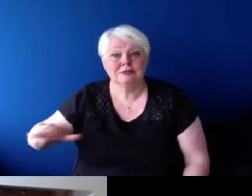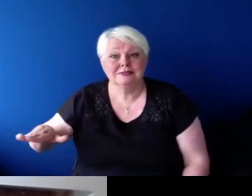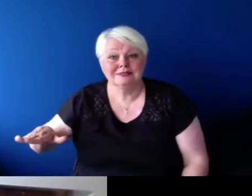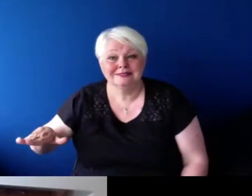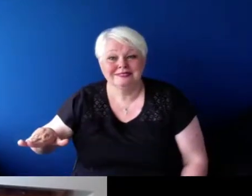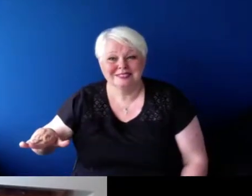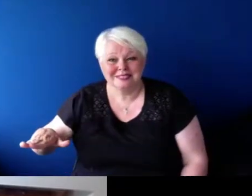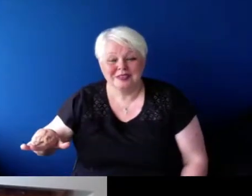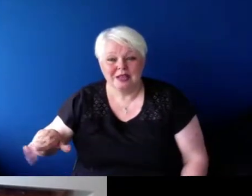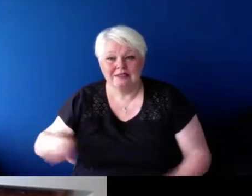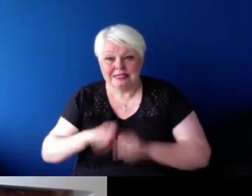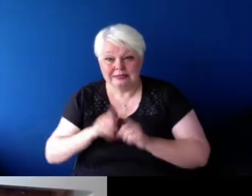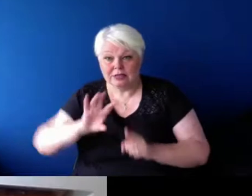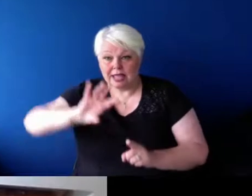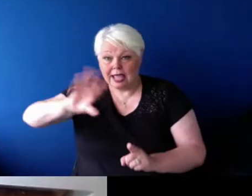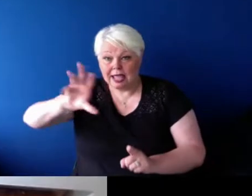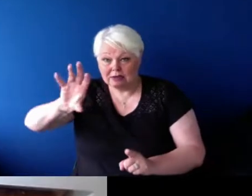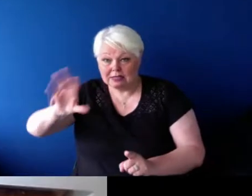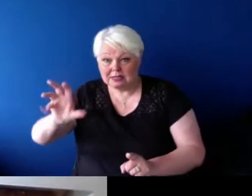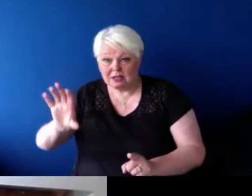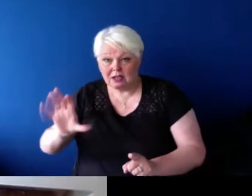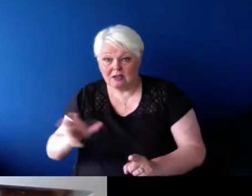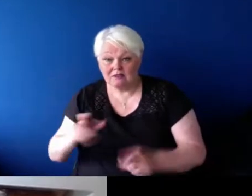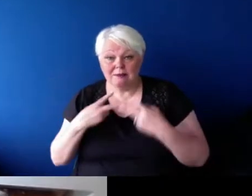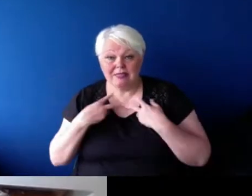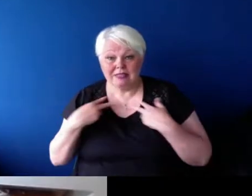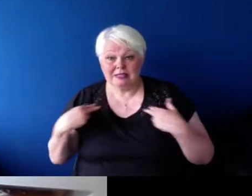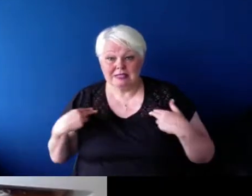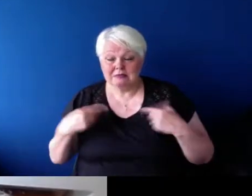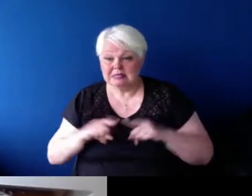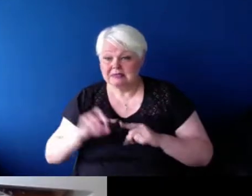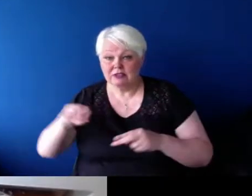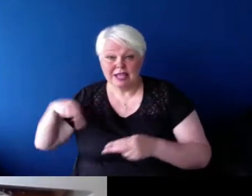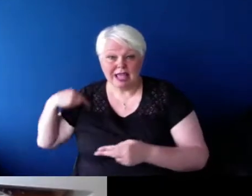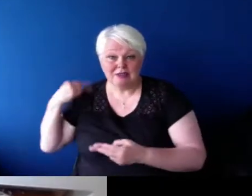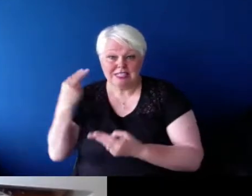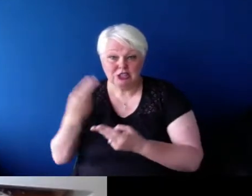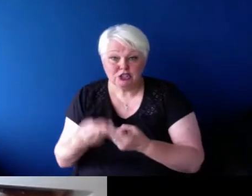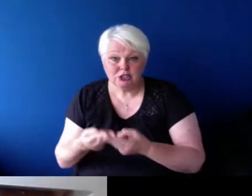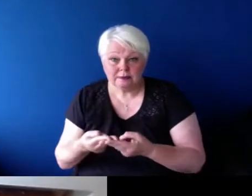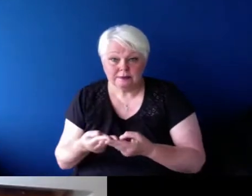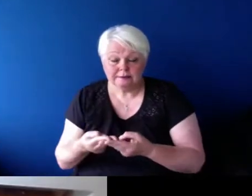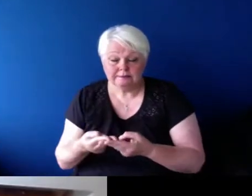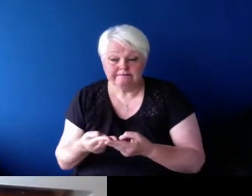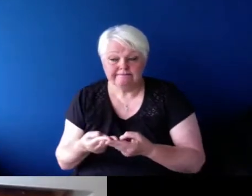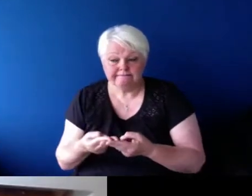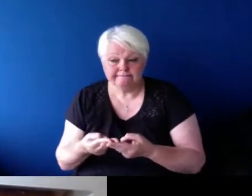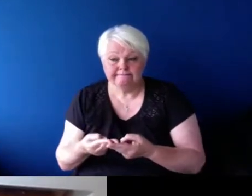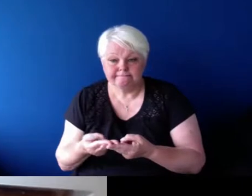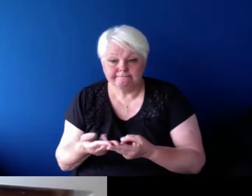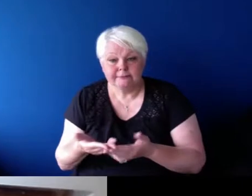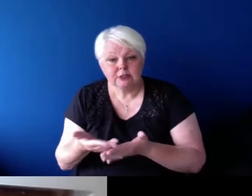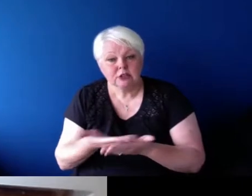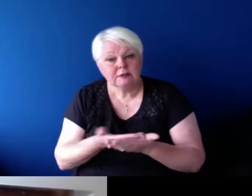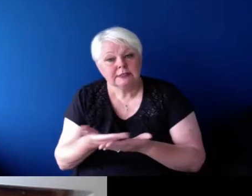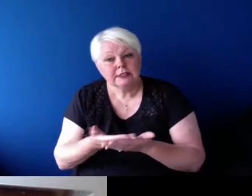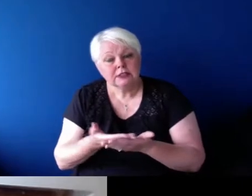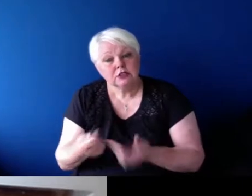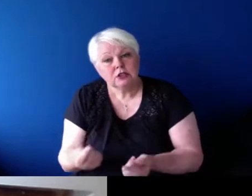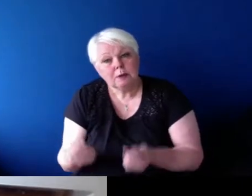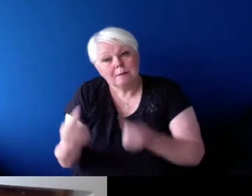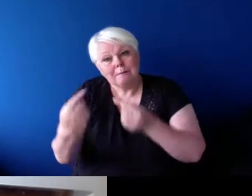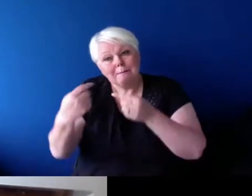of Methodism have, you know, different histories and heritage. And so the conversation has gone back to the